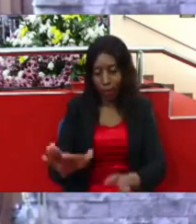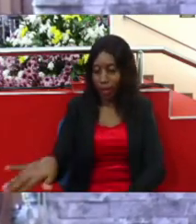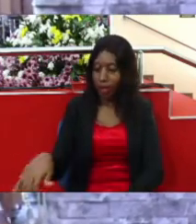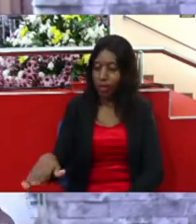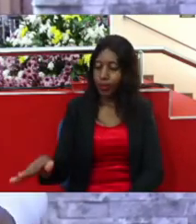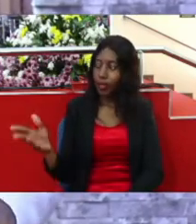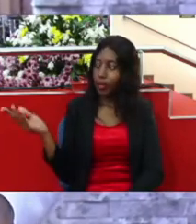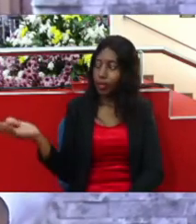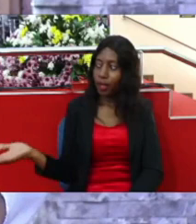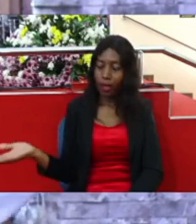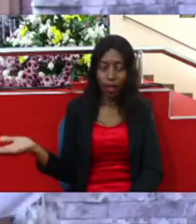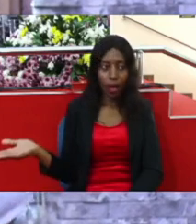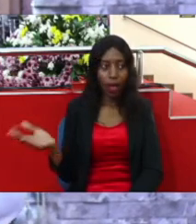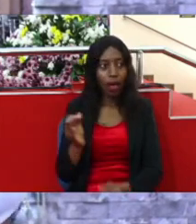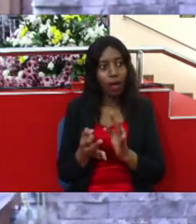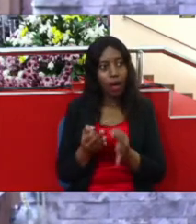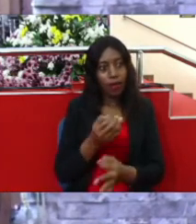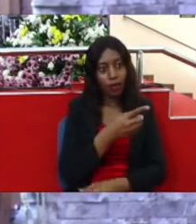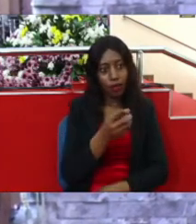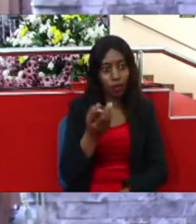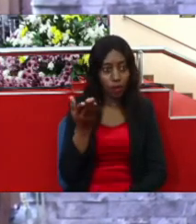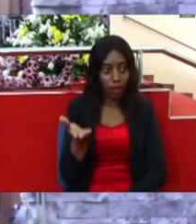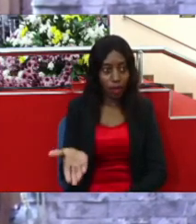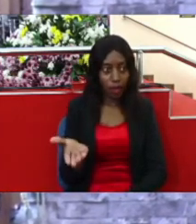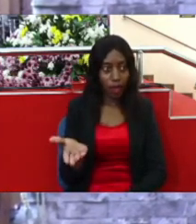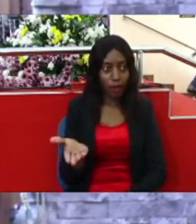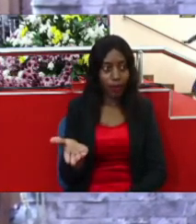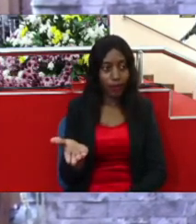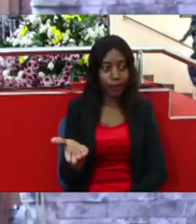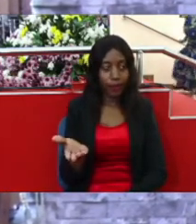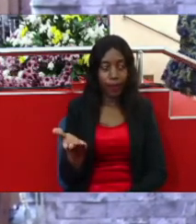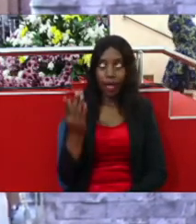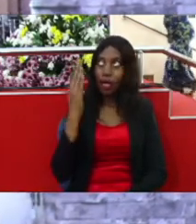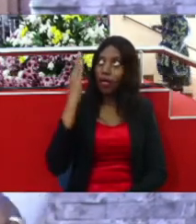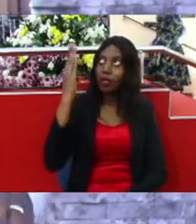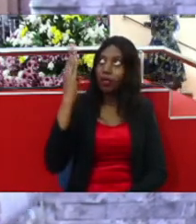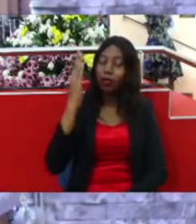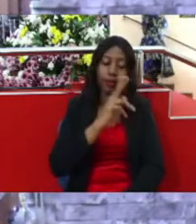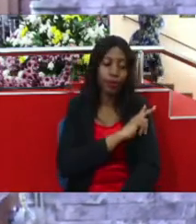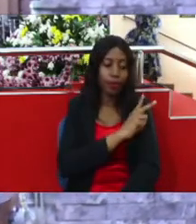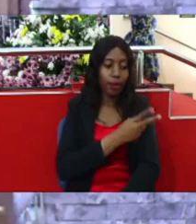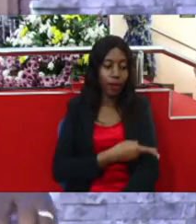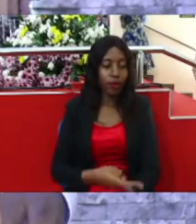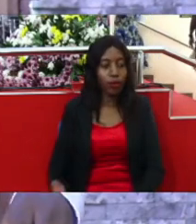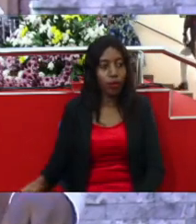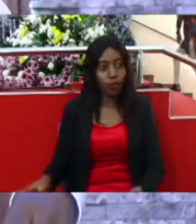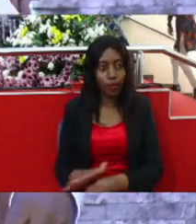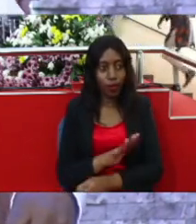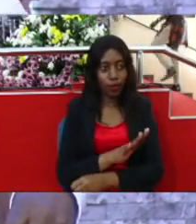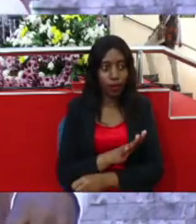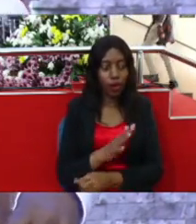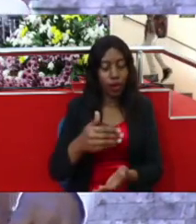tufungue nafasi hii. If you're there, ili ukiwa uko pale, this sovereign God, huyu Mungu mkuu, who sent salvation to